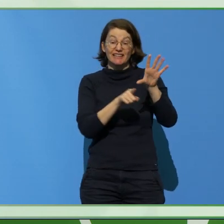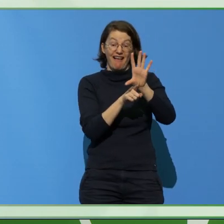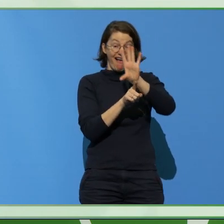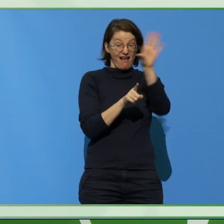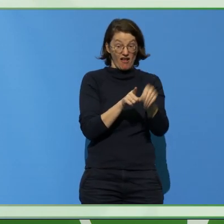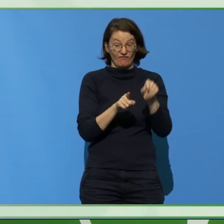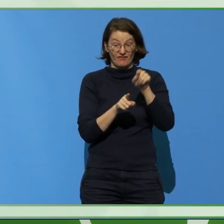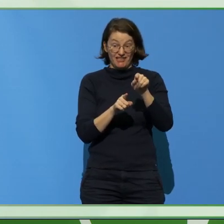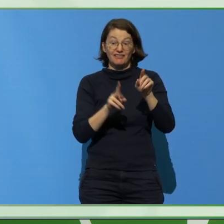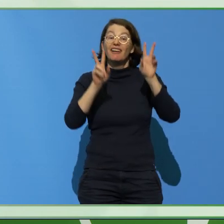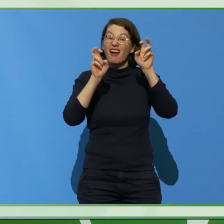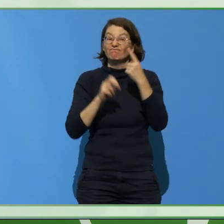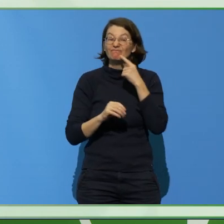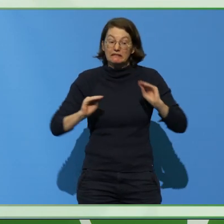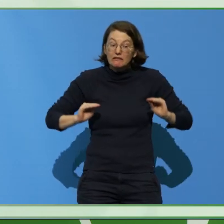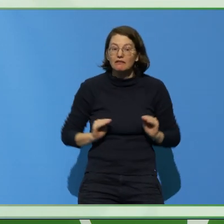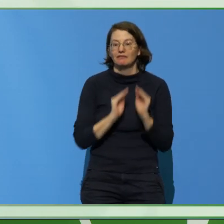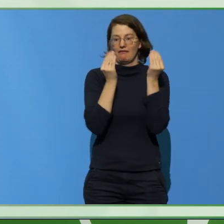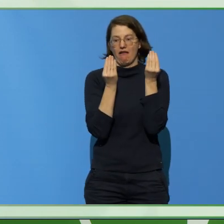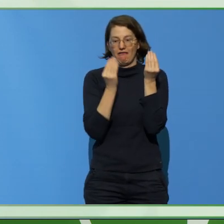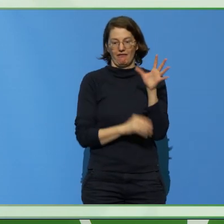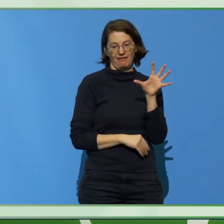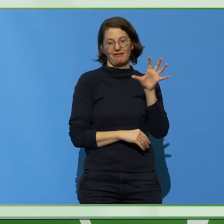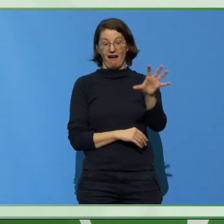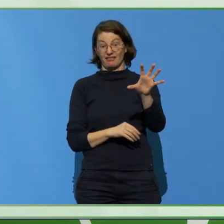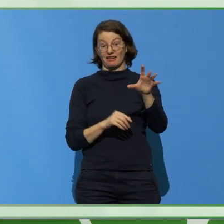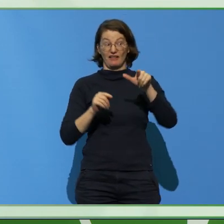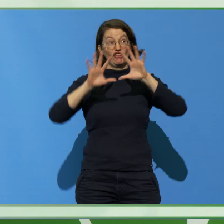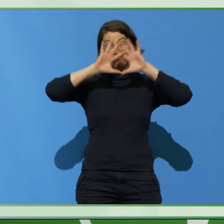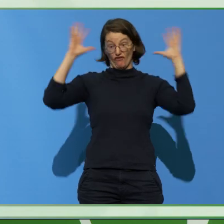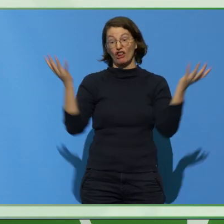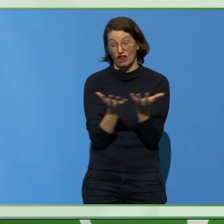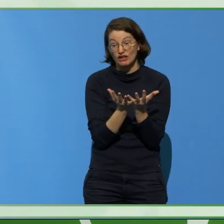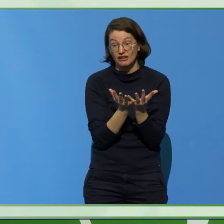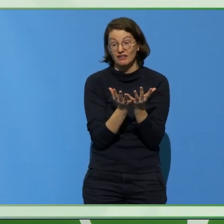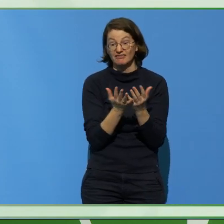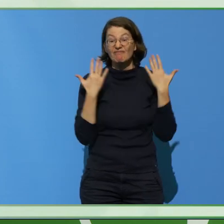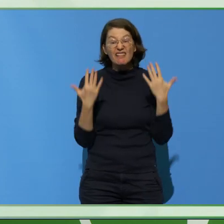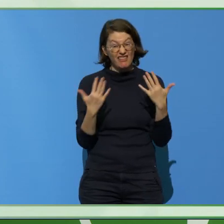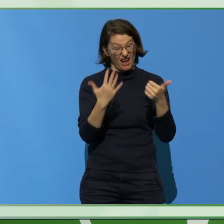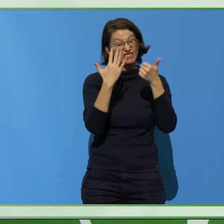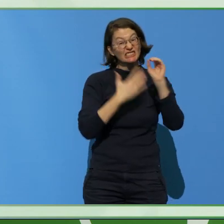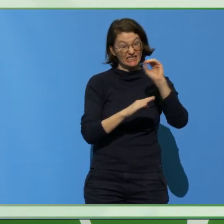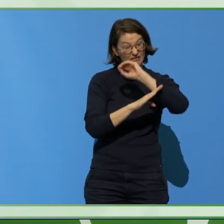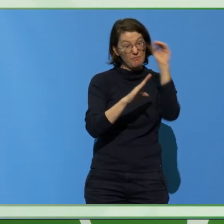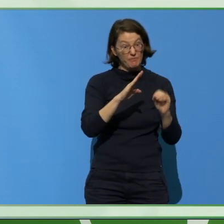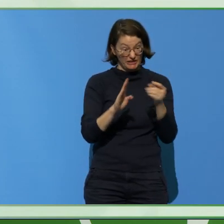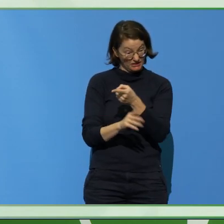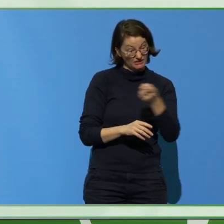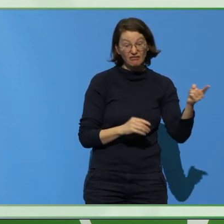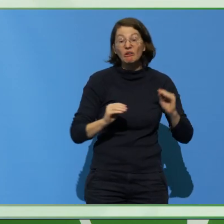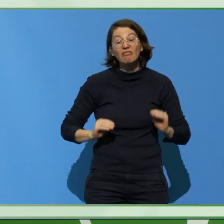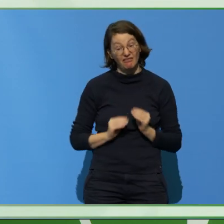largest growth by 2050, actually over 25%. And that means something